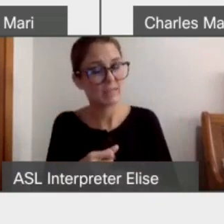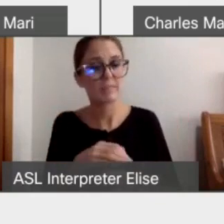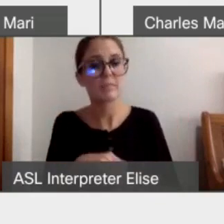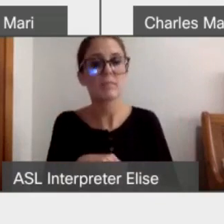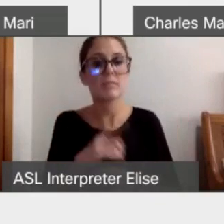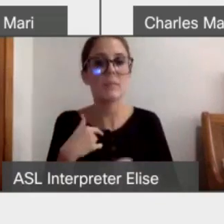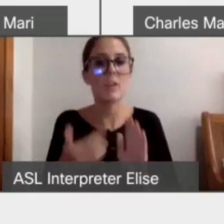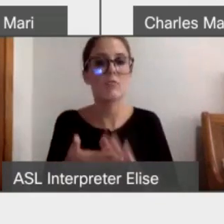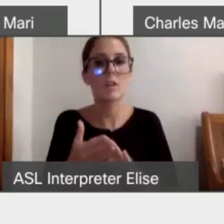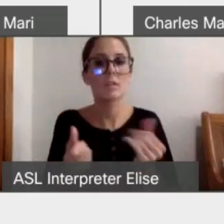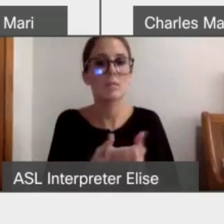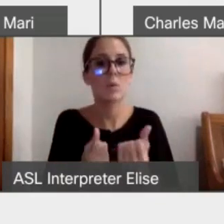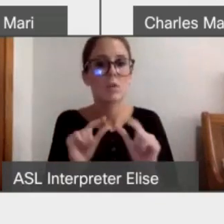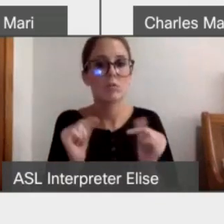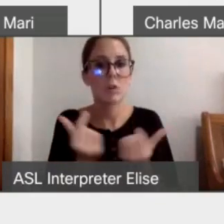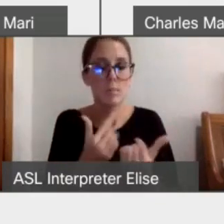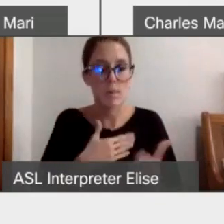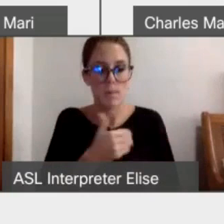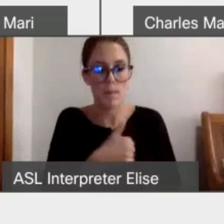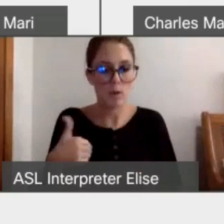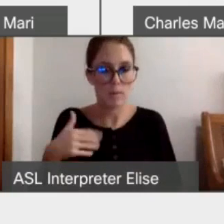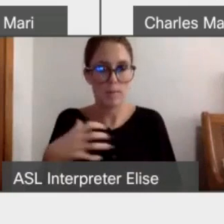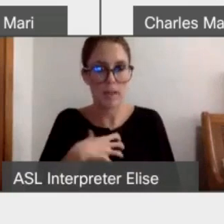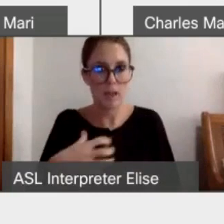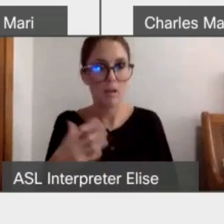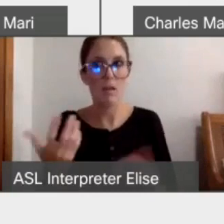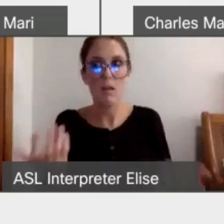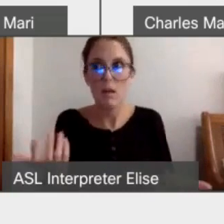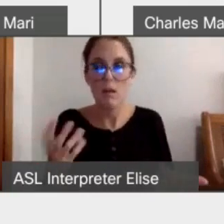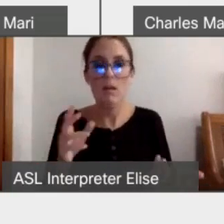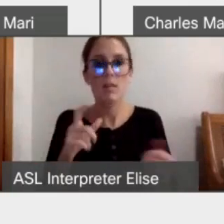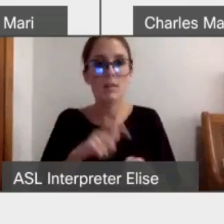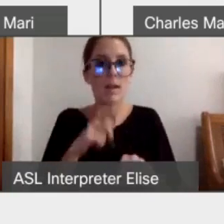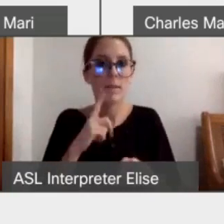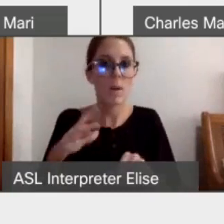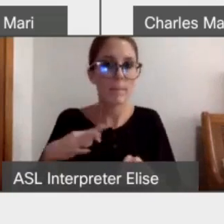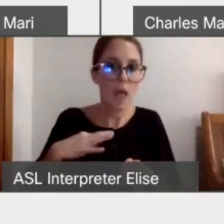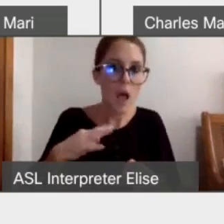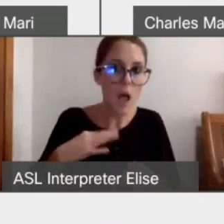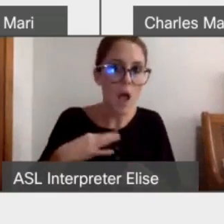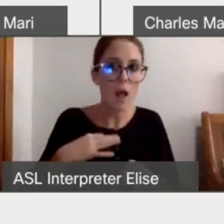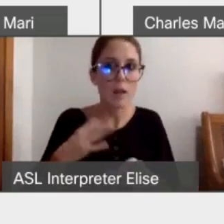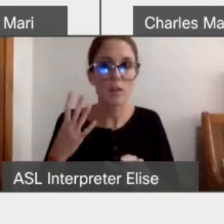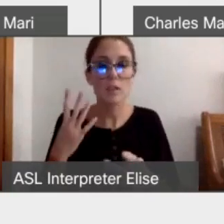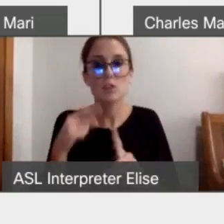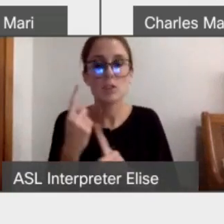run support groups, and my members complain, well, they're trying to apply for, just get to, past